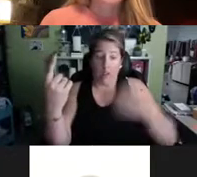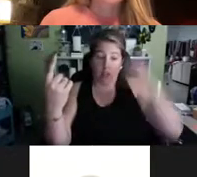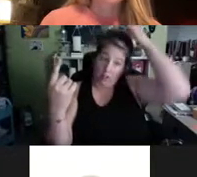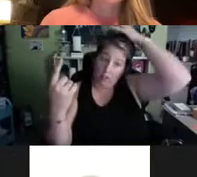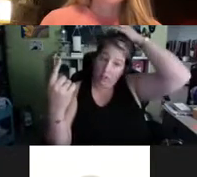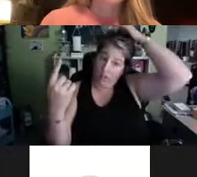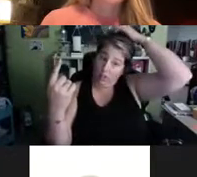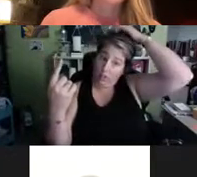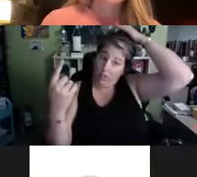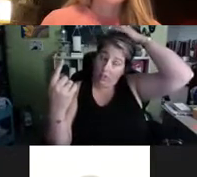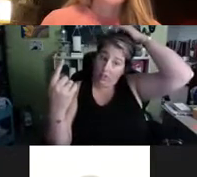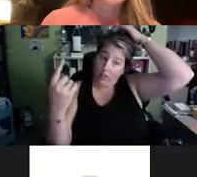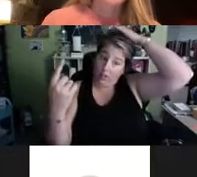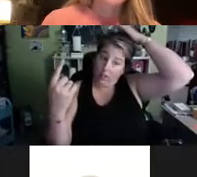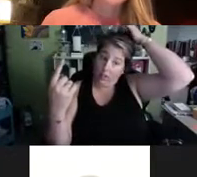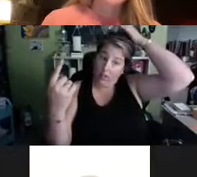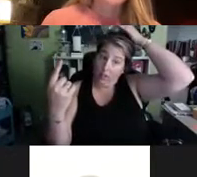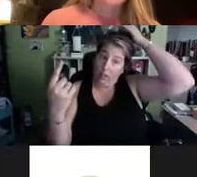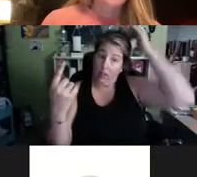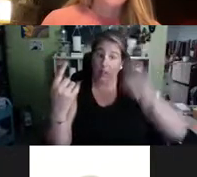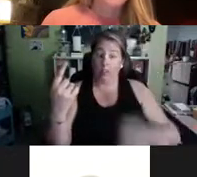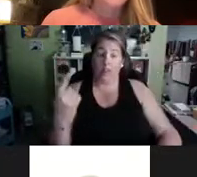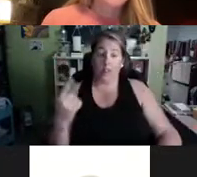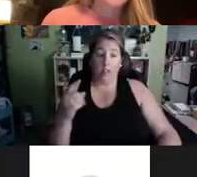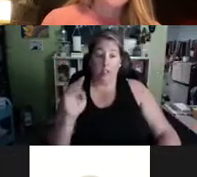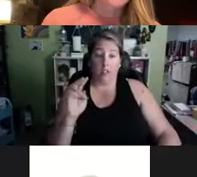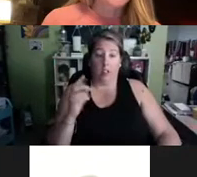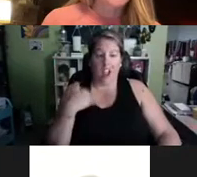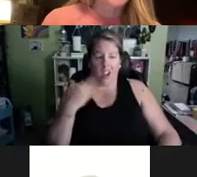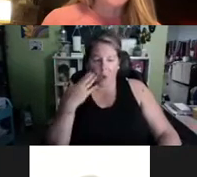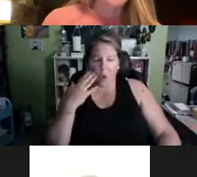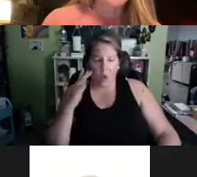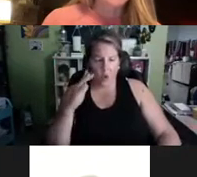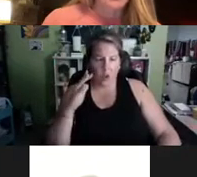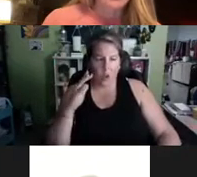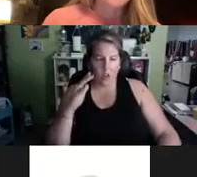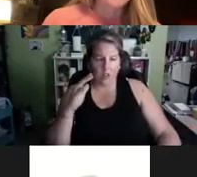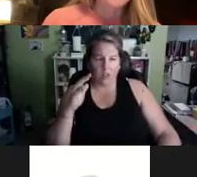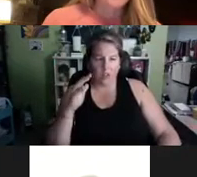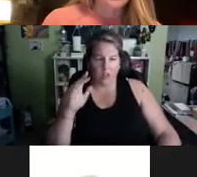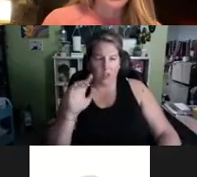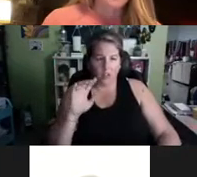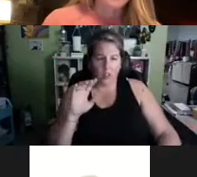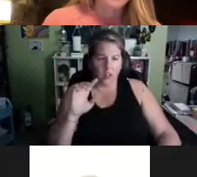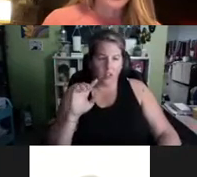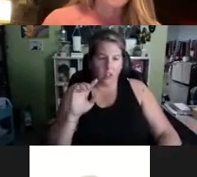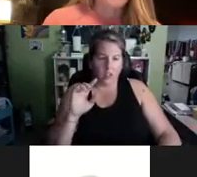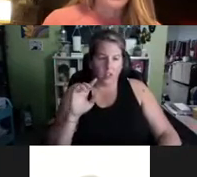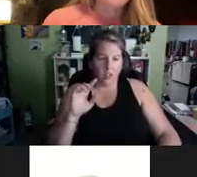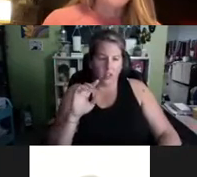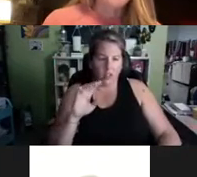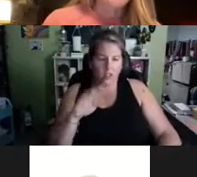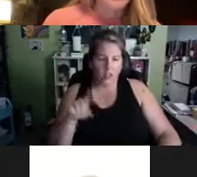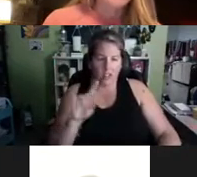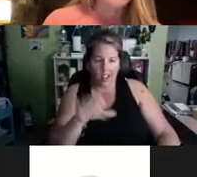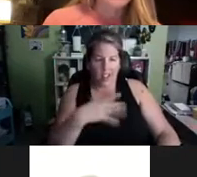to the templates. So I know I did like this or that. This is kind of one that